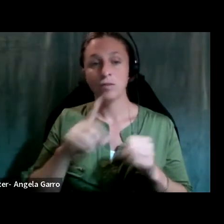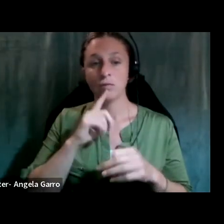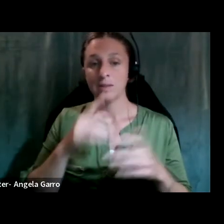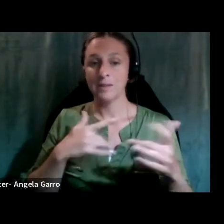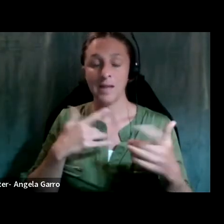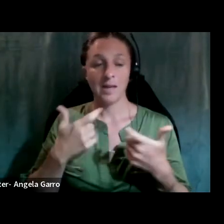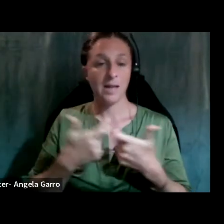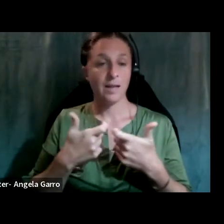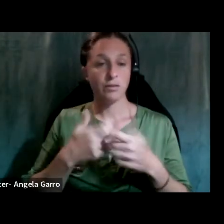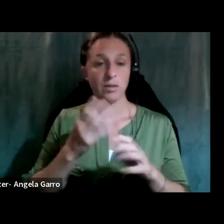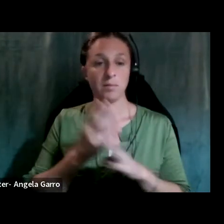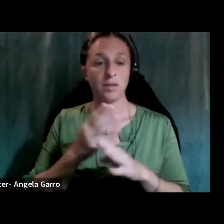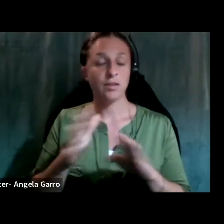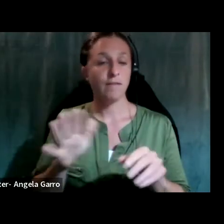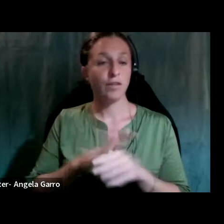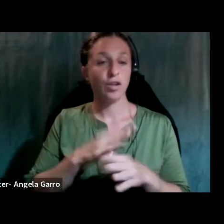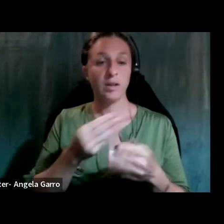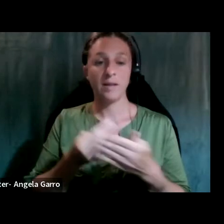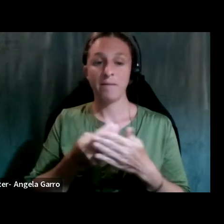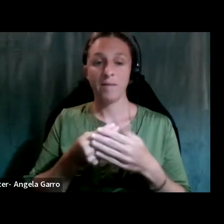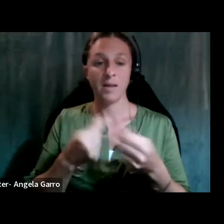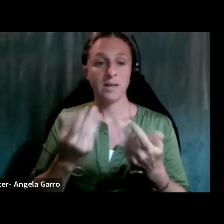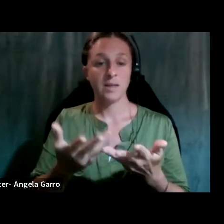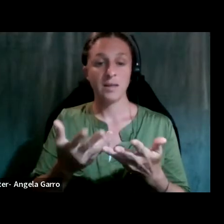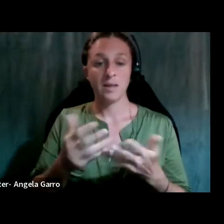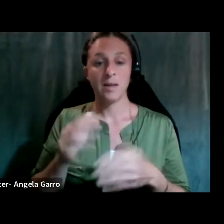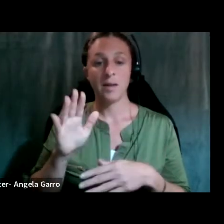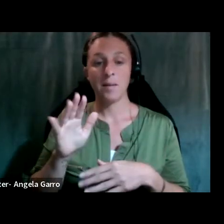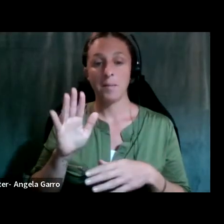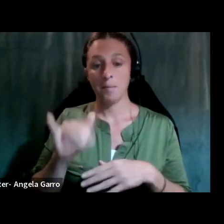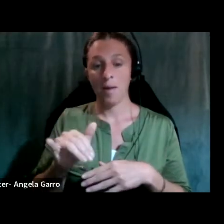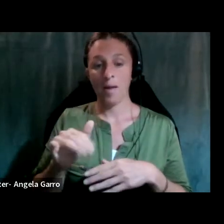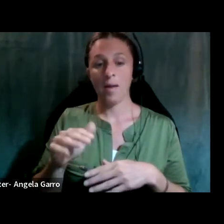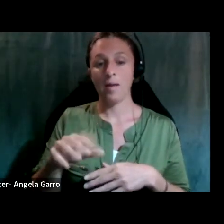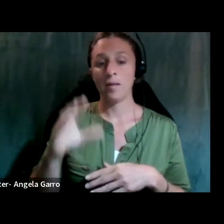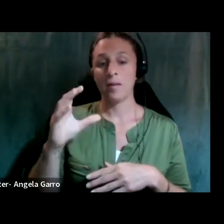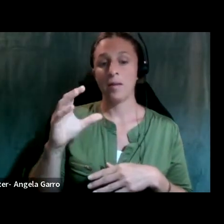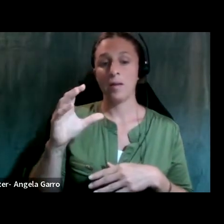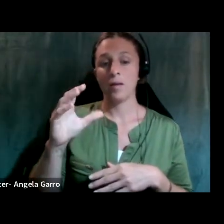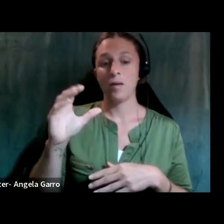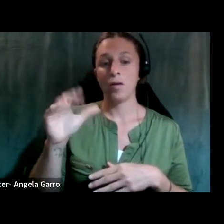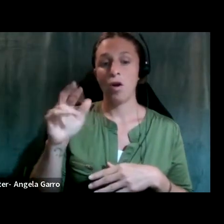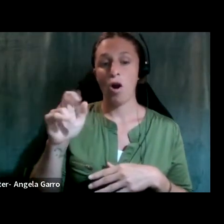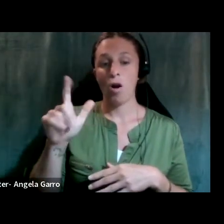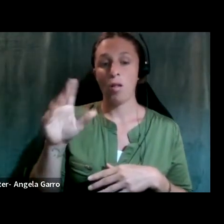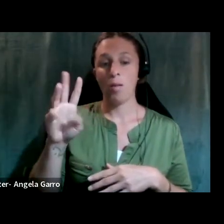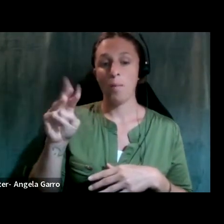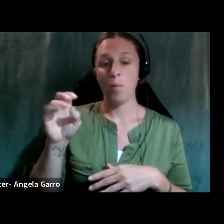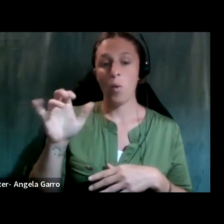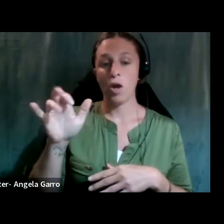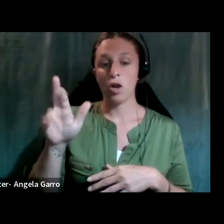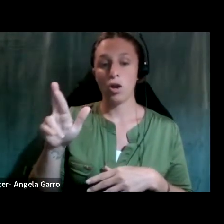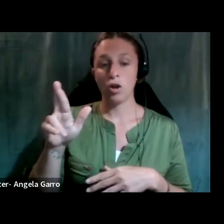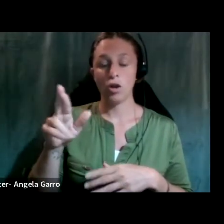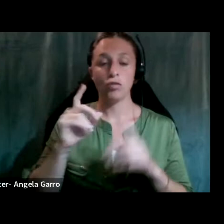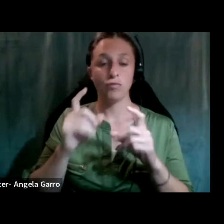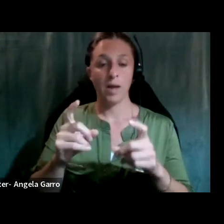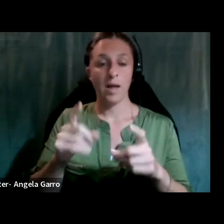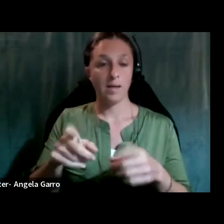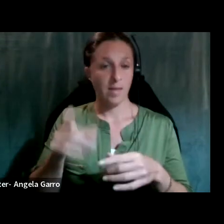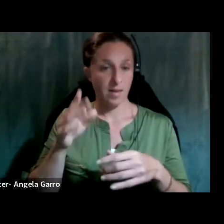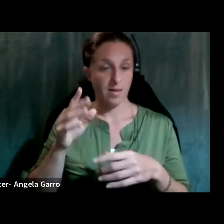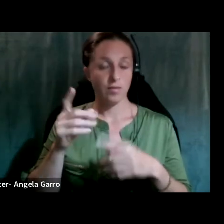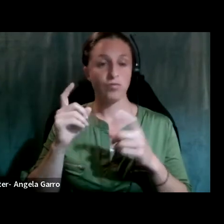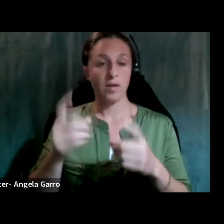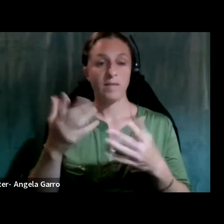buses, fully funded by the Carl Moyer grant. That grant was finalized, and now